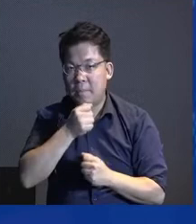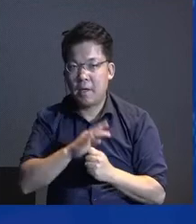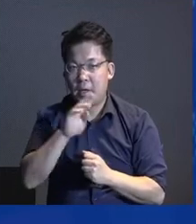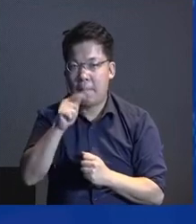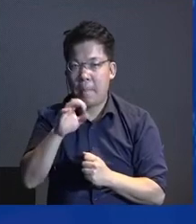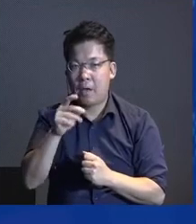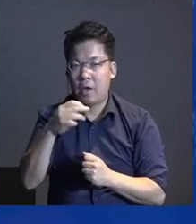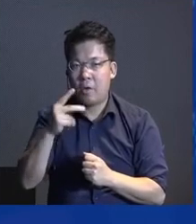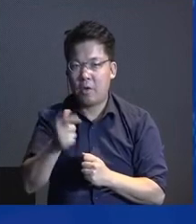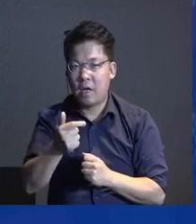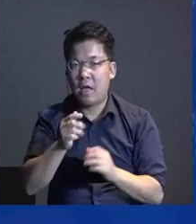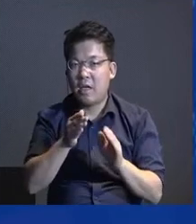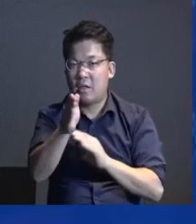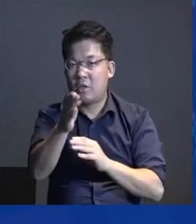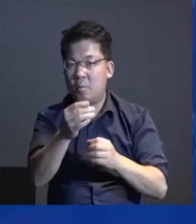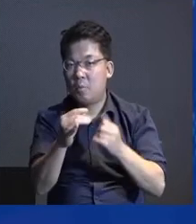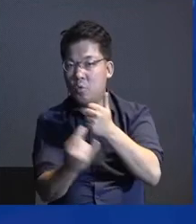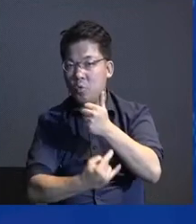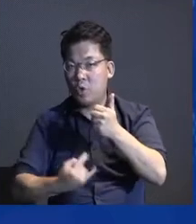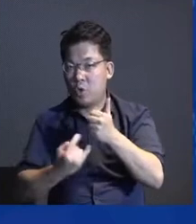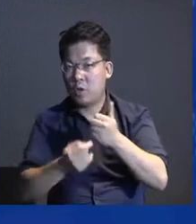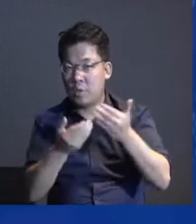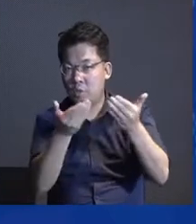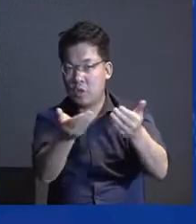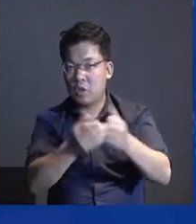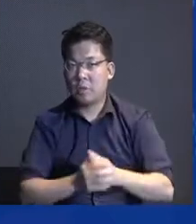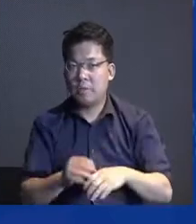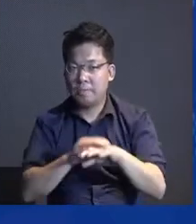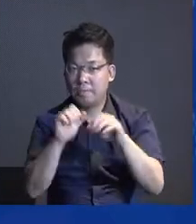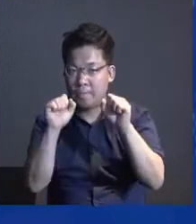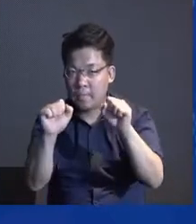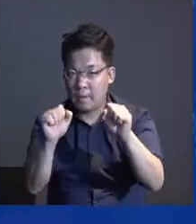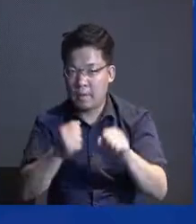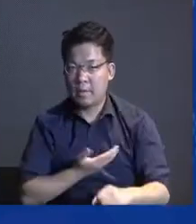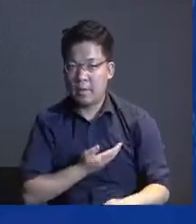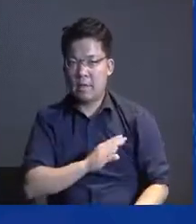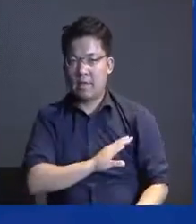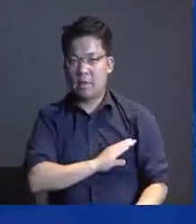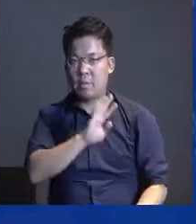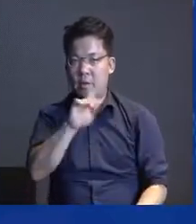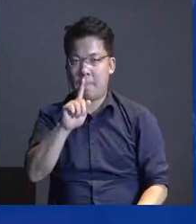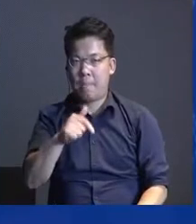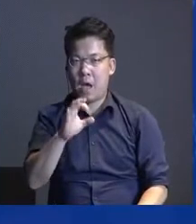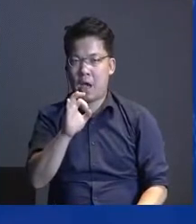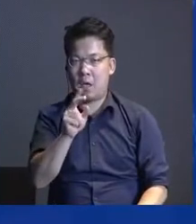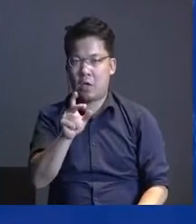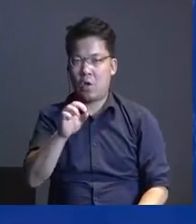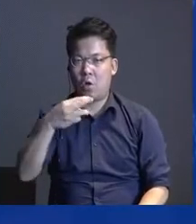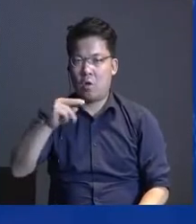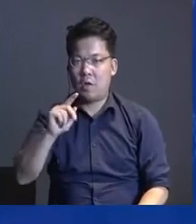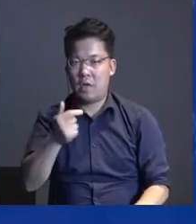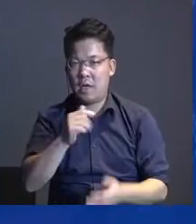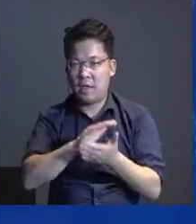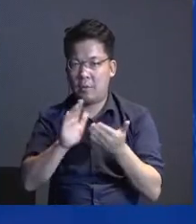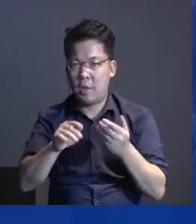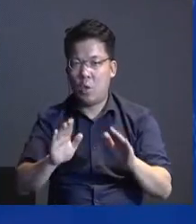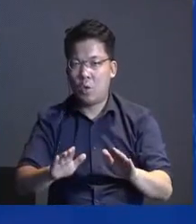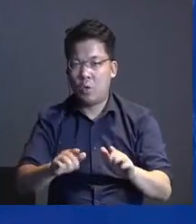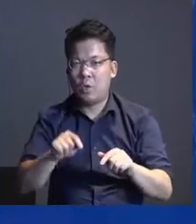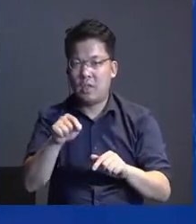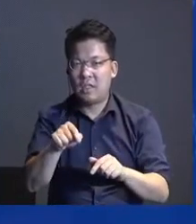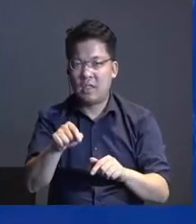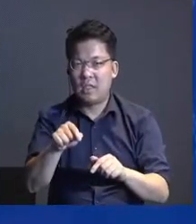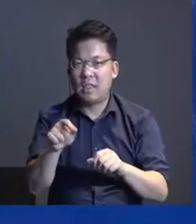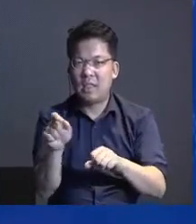Good afternoon. I'm Youngran Park. It's very great honor for me to be moderating a very special